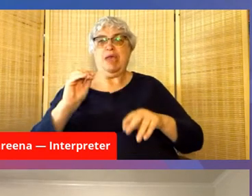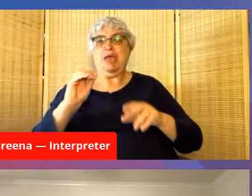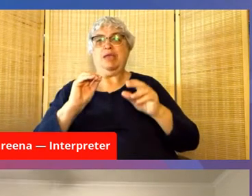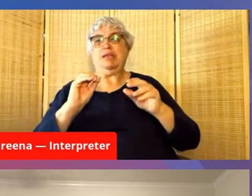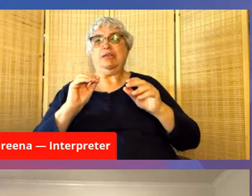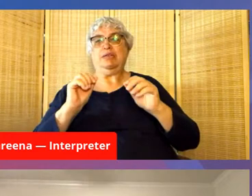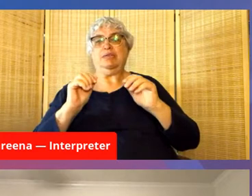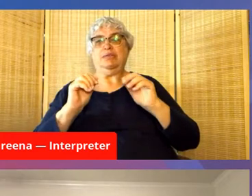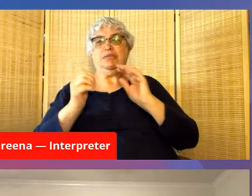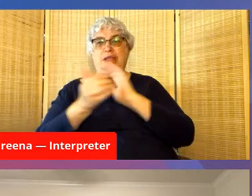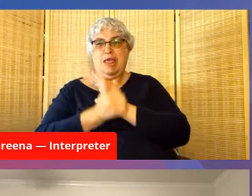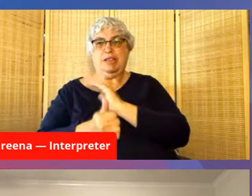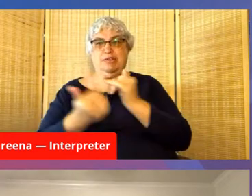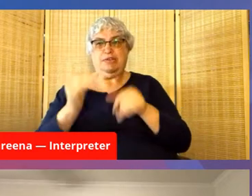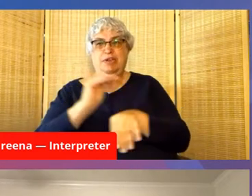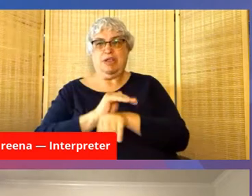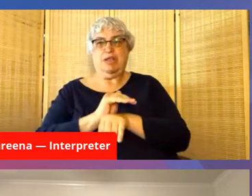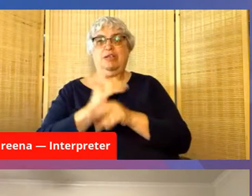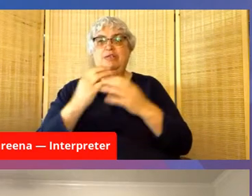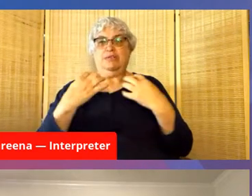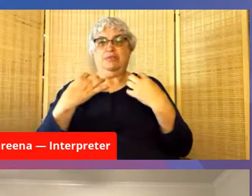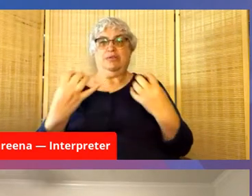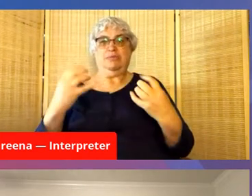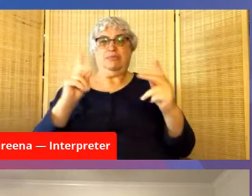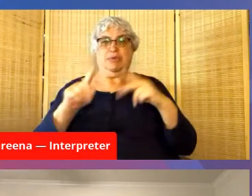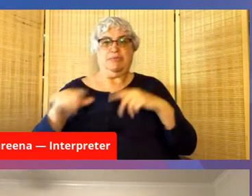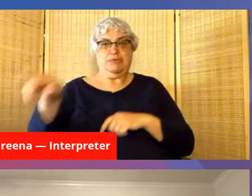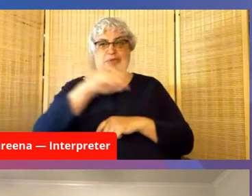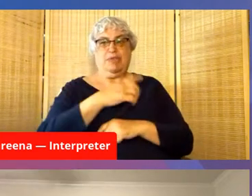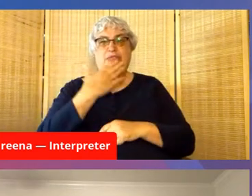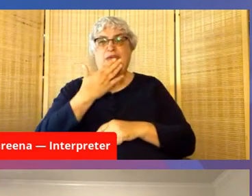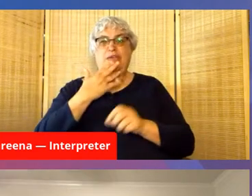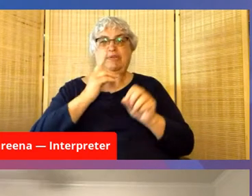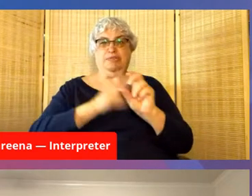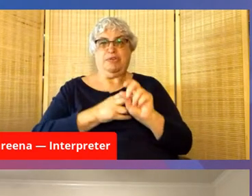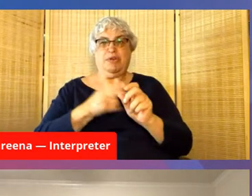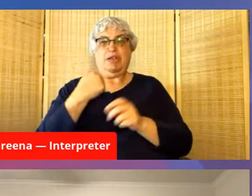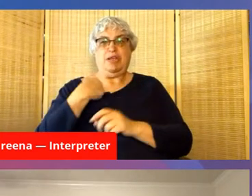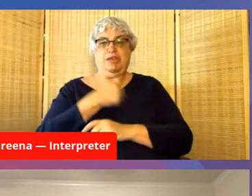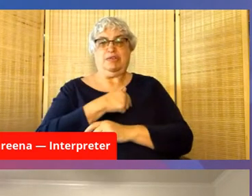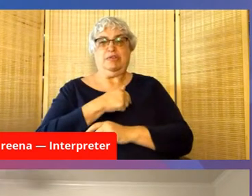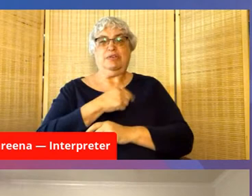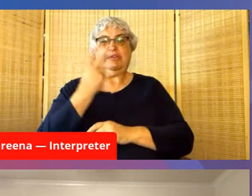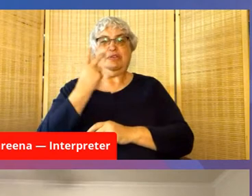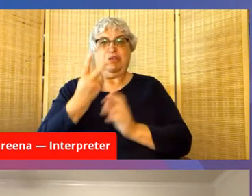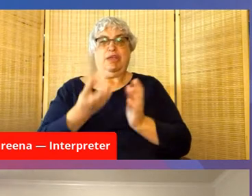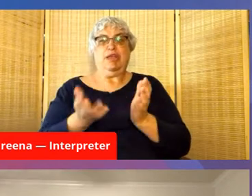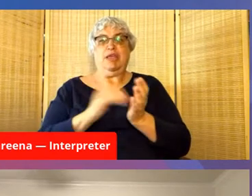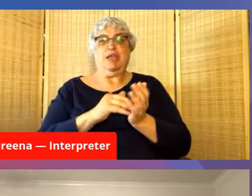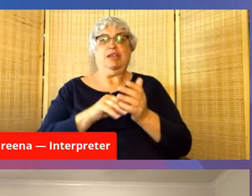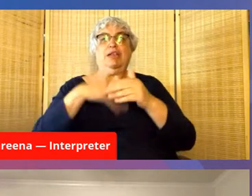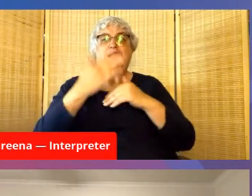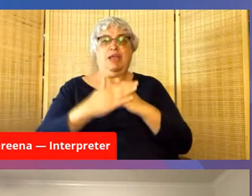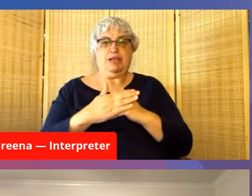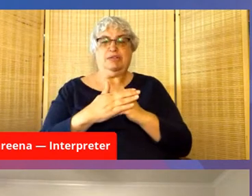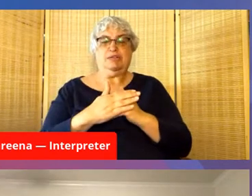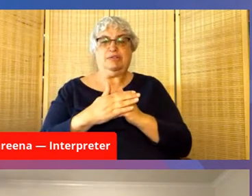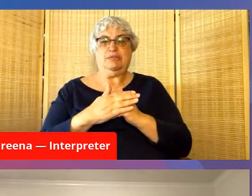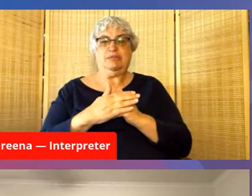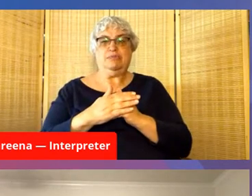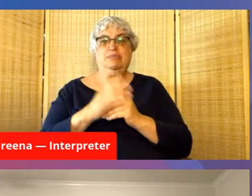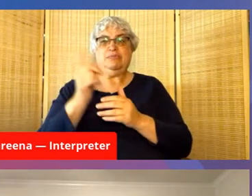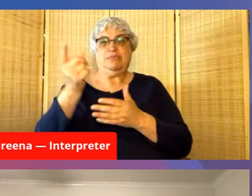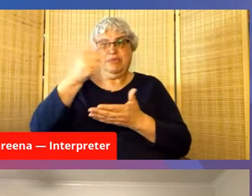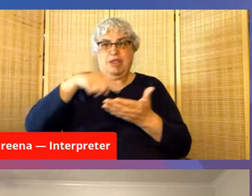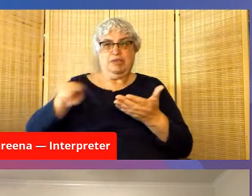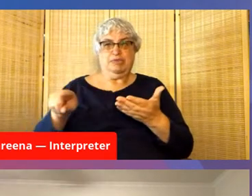evening. For the audience, thank you for joining us this evening. Be sure to tune in next time in 1 week